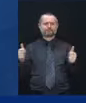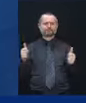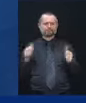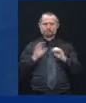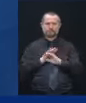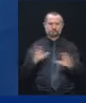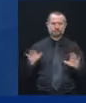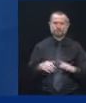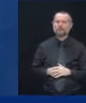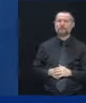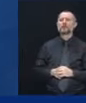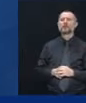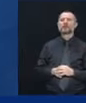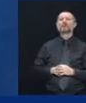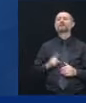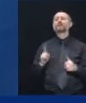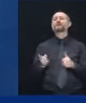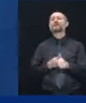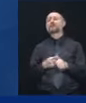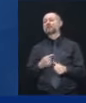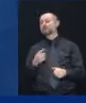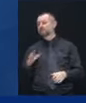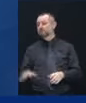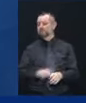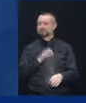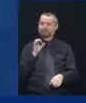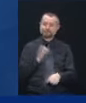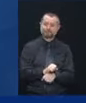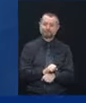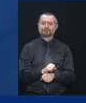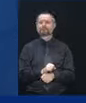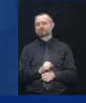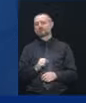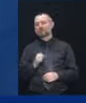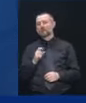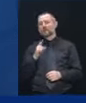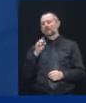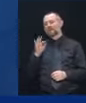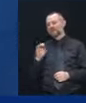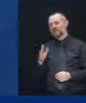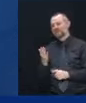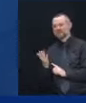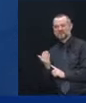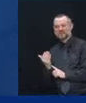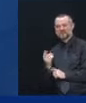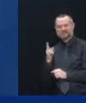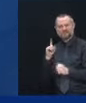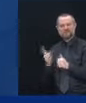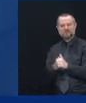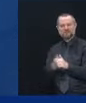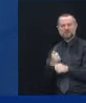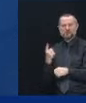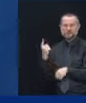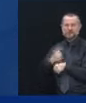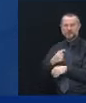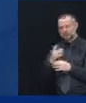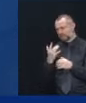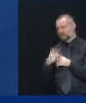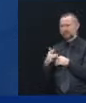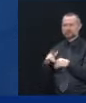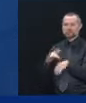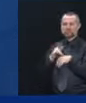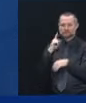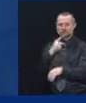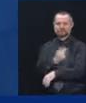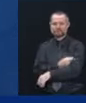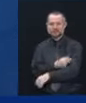schedule an appointment to be performed before February 15th. Local health departments want to coordinate with their hospitals, with their